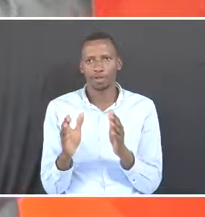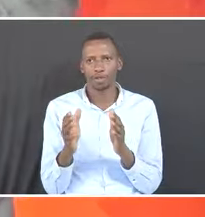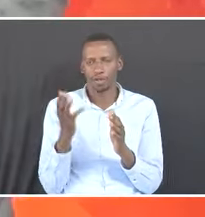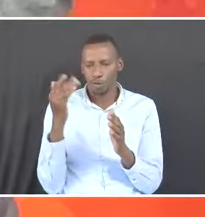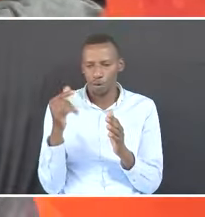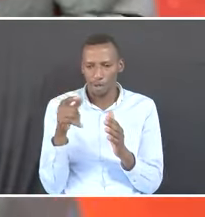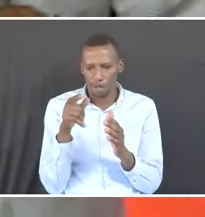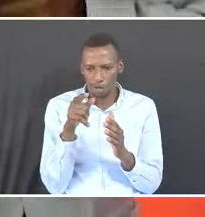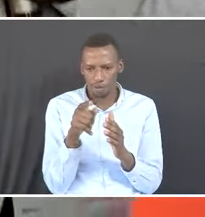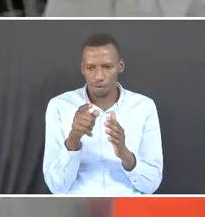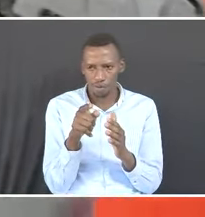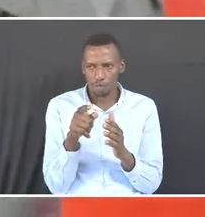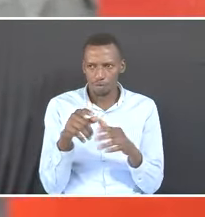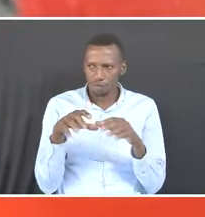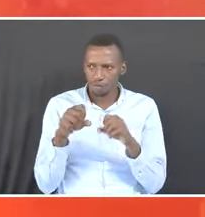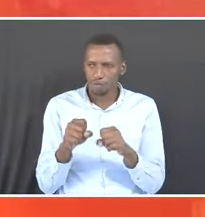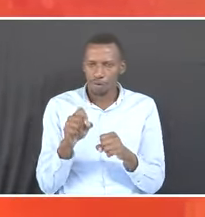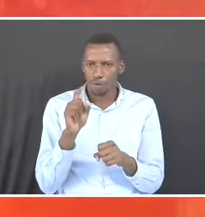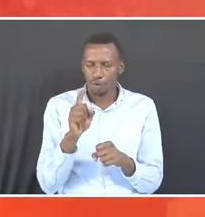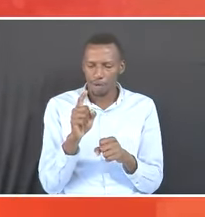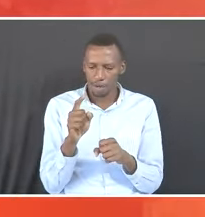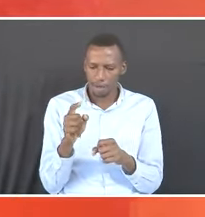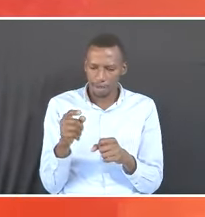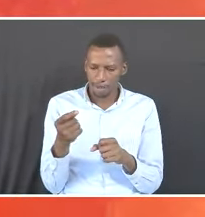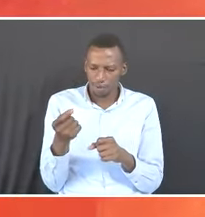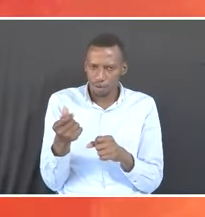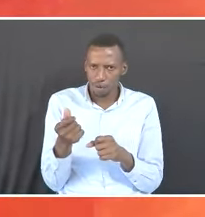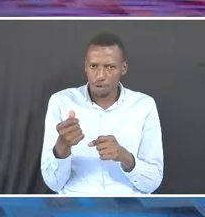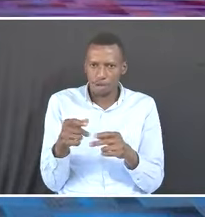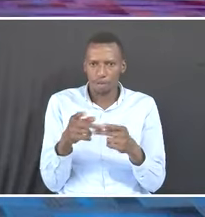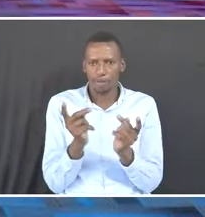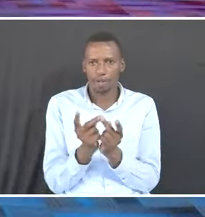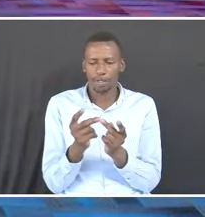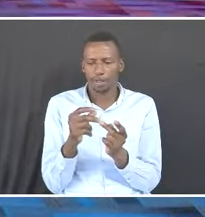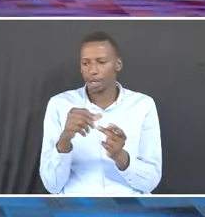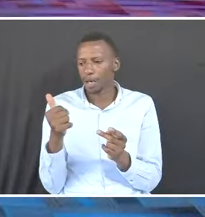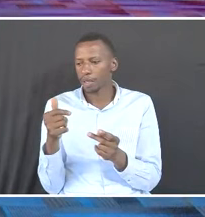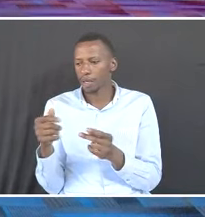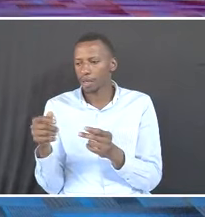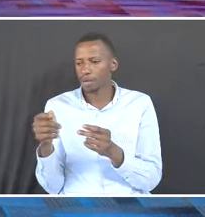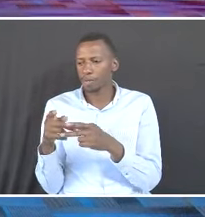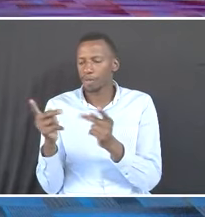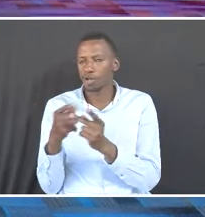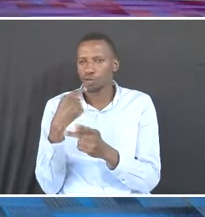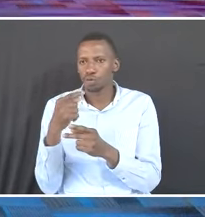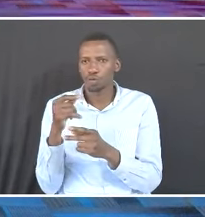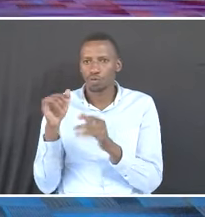only 1.5 inches. Who is occupying the 10.5 inches?